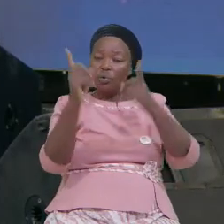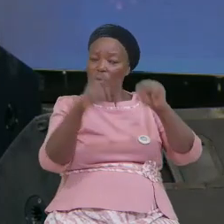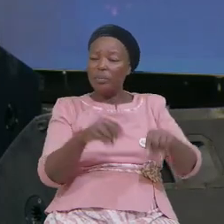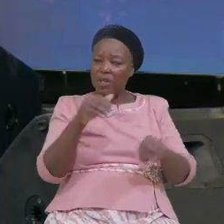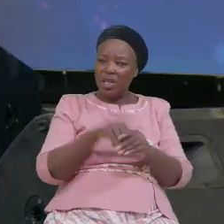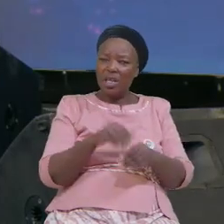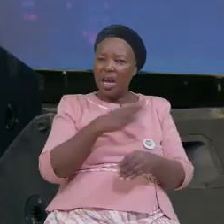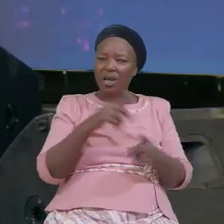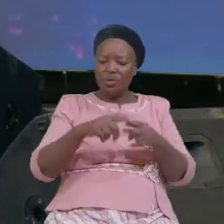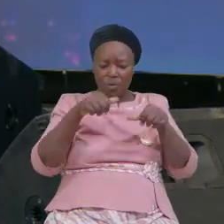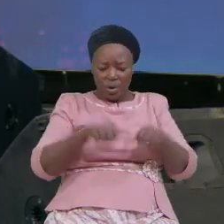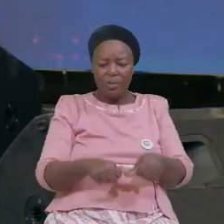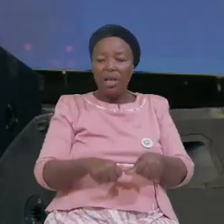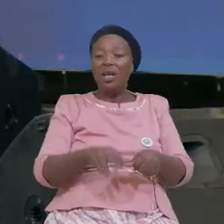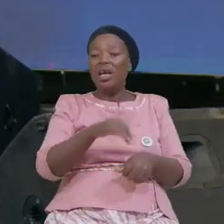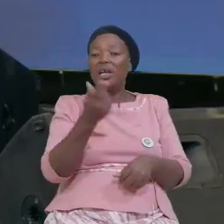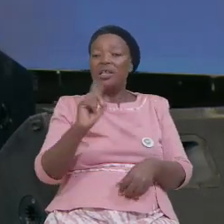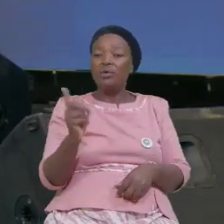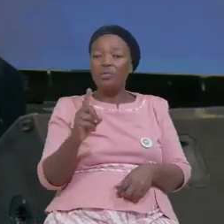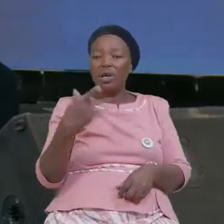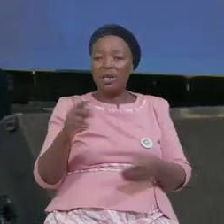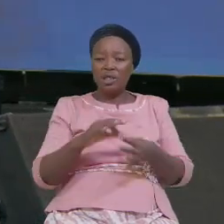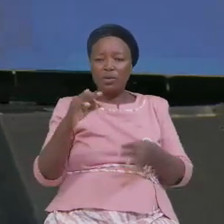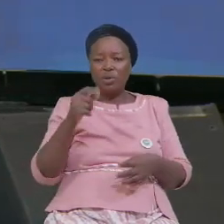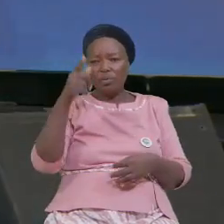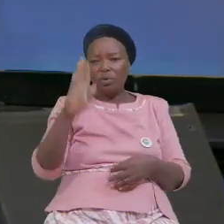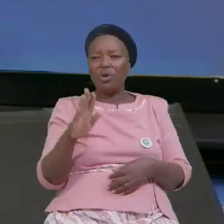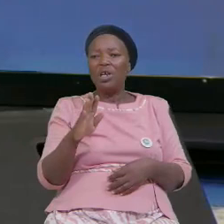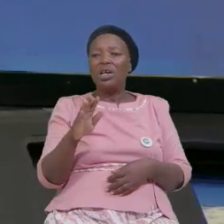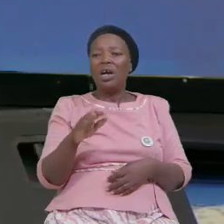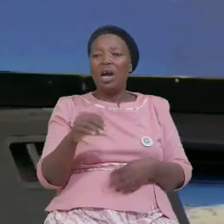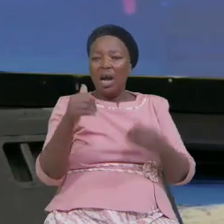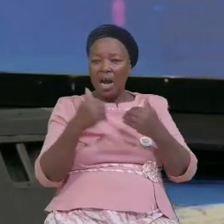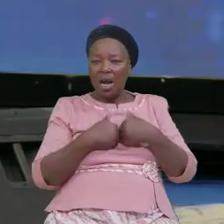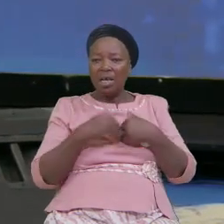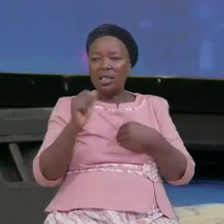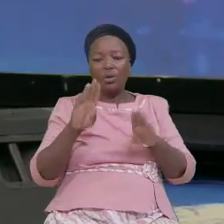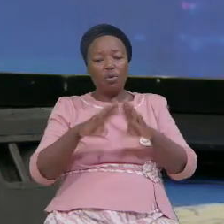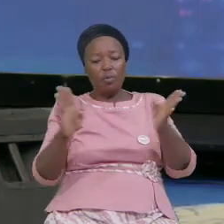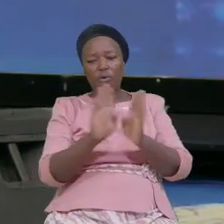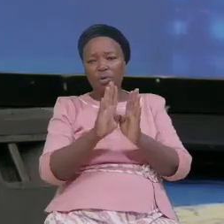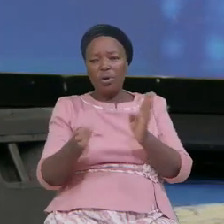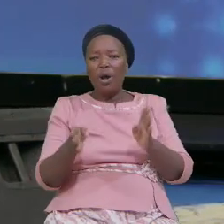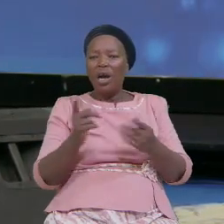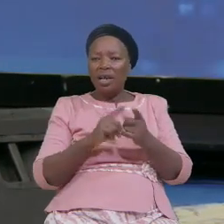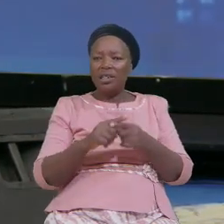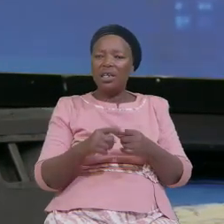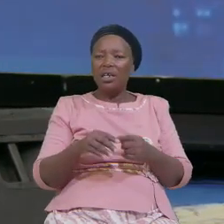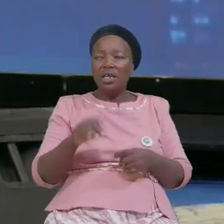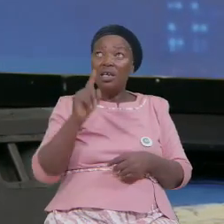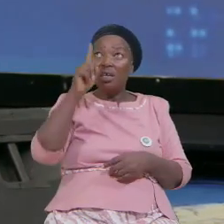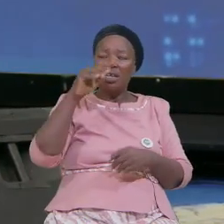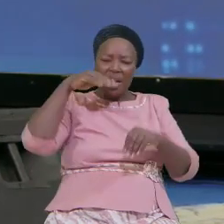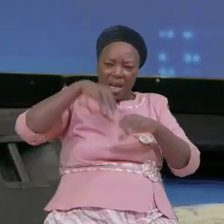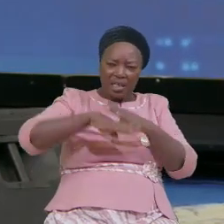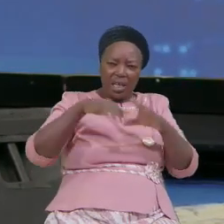to remain, anywhere the Spirit of God has an open door and he enters into your